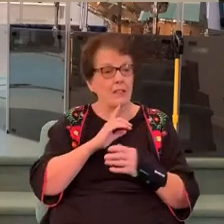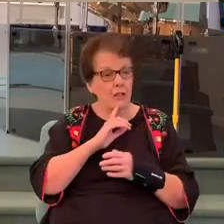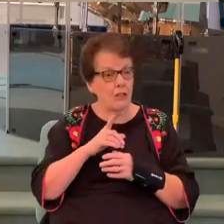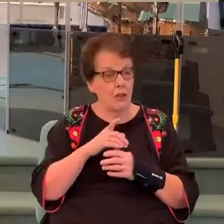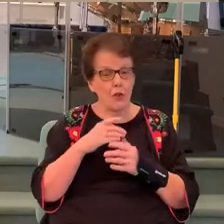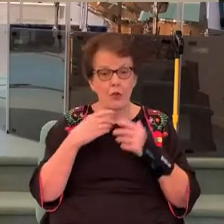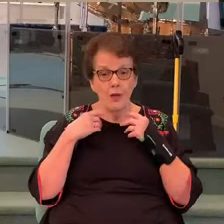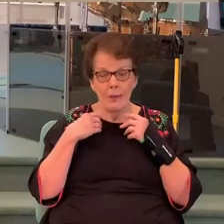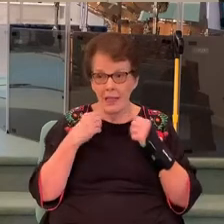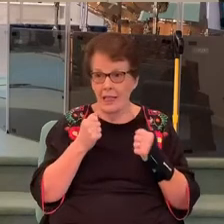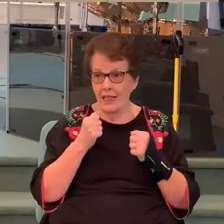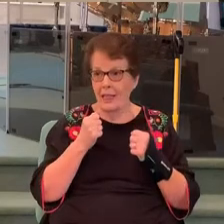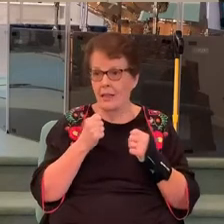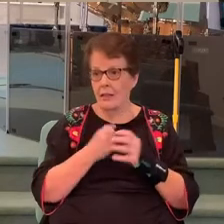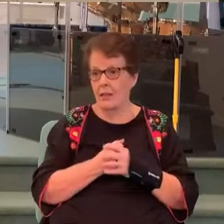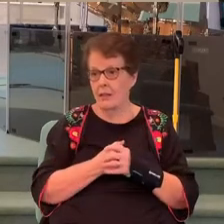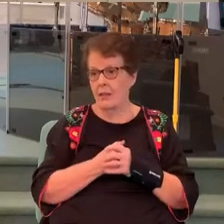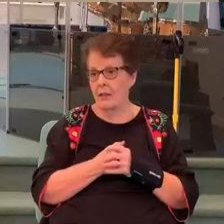lies. And